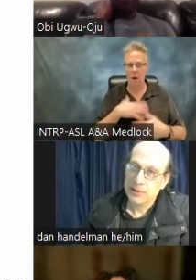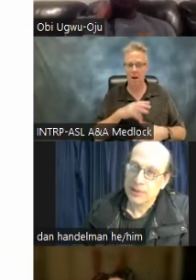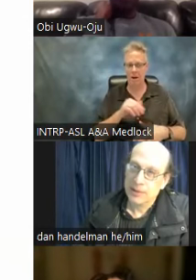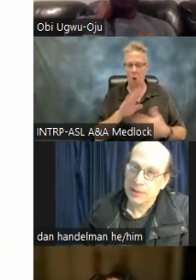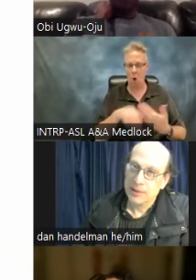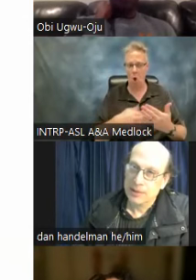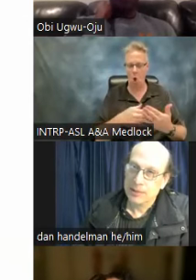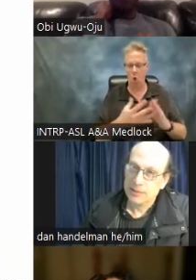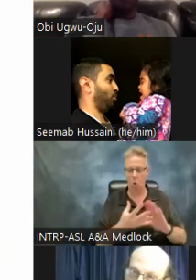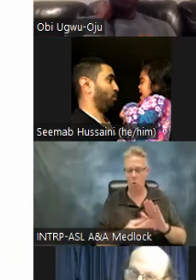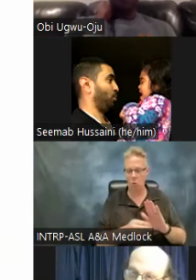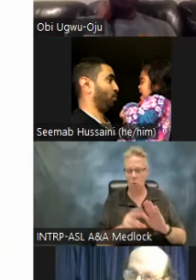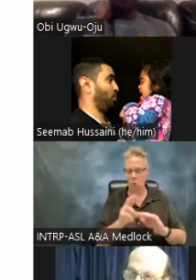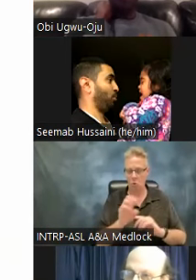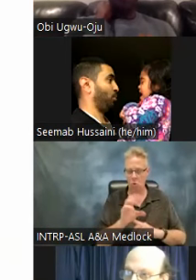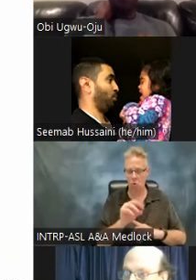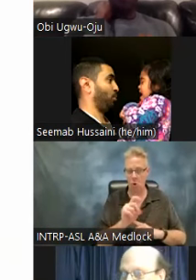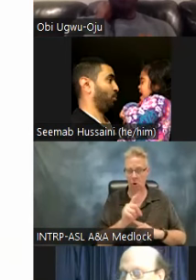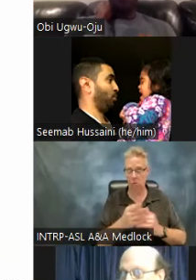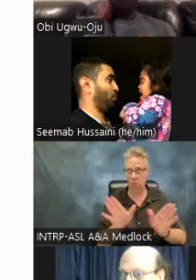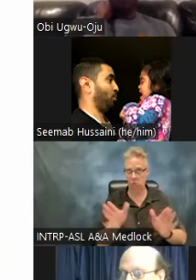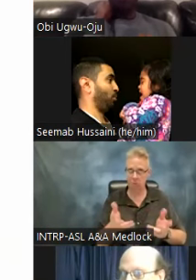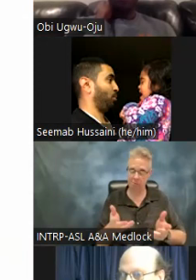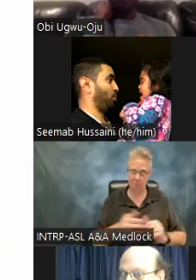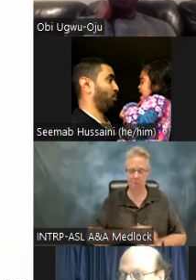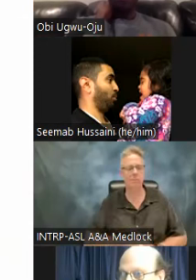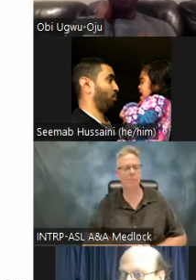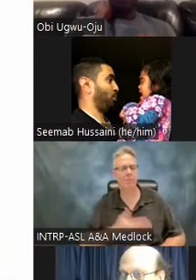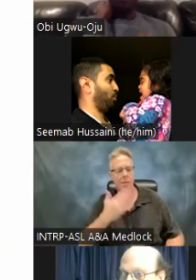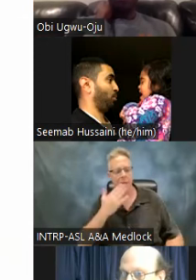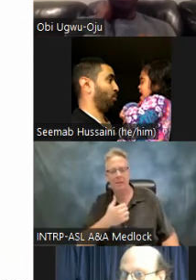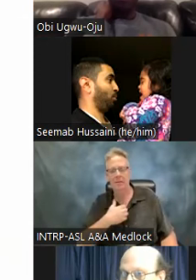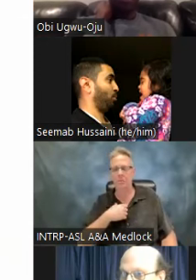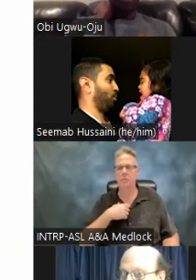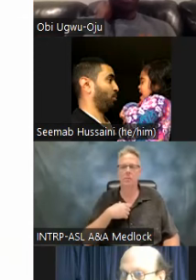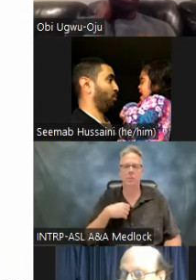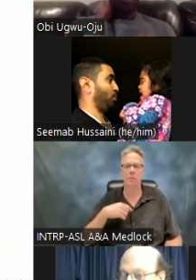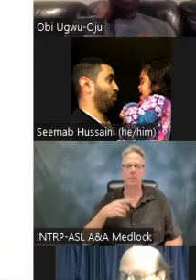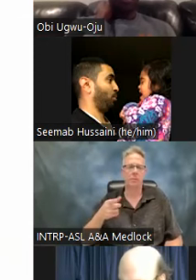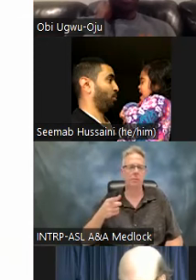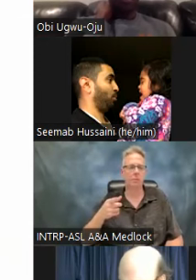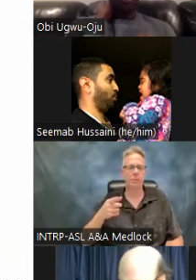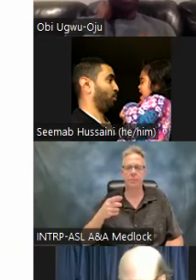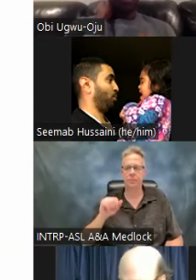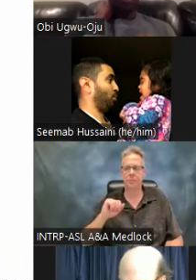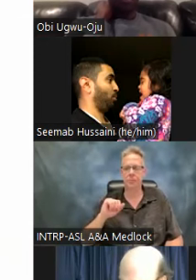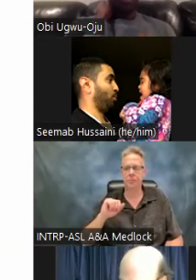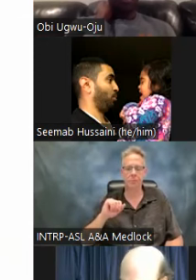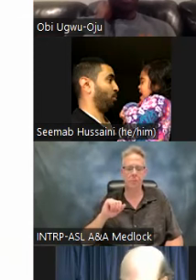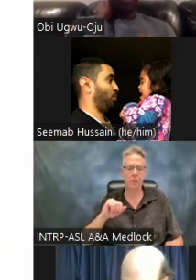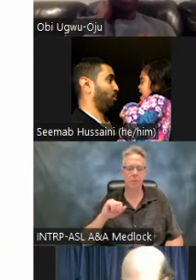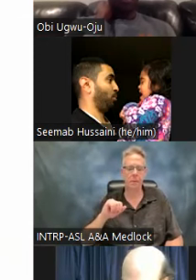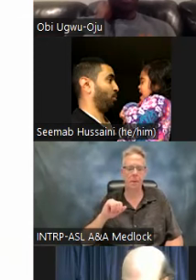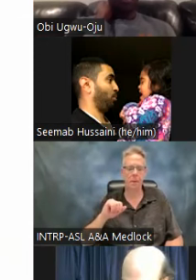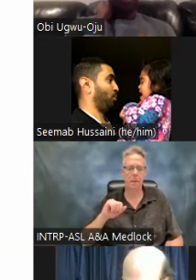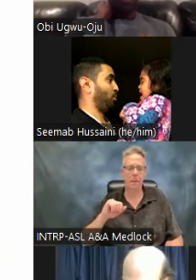Thank you. Commissioner Sima?